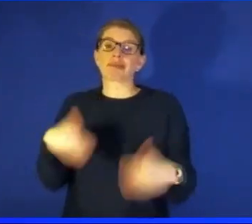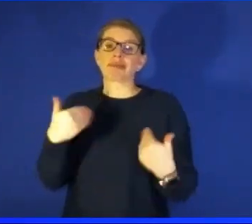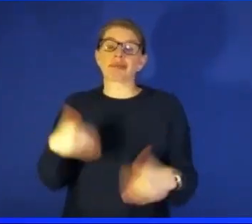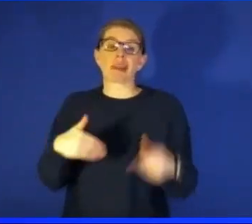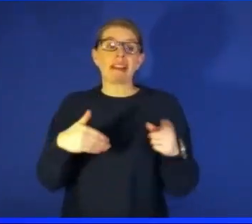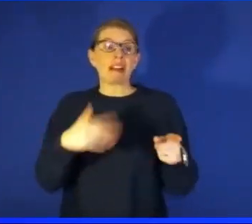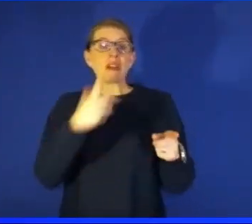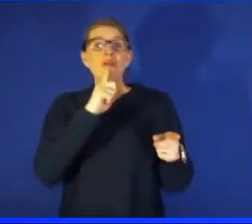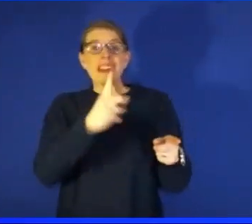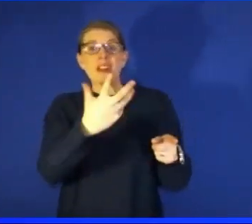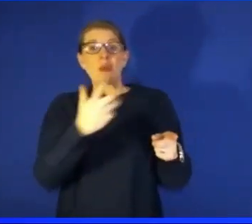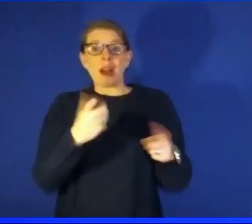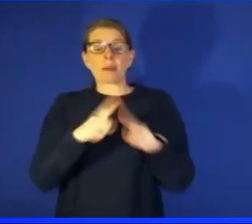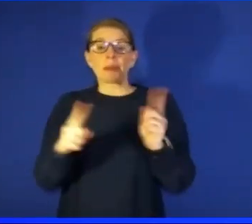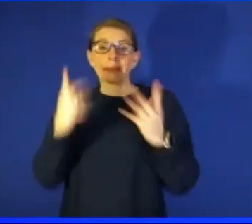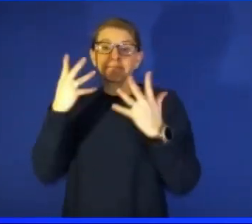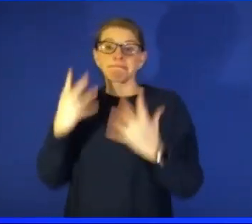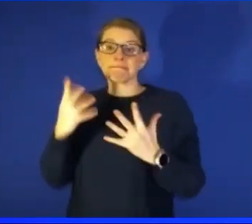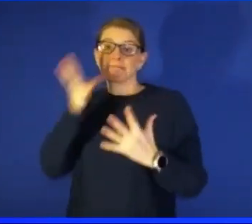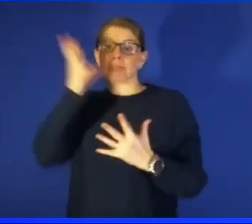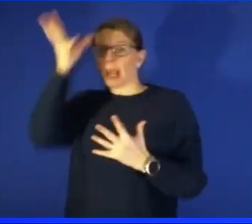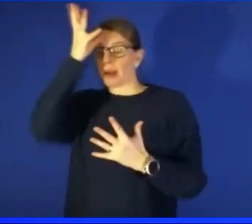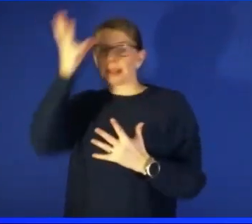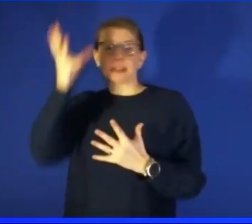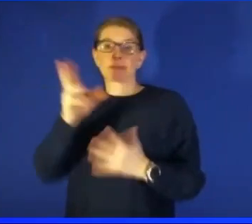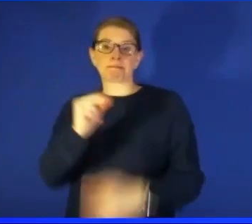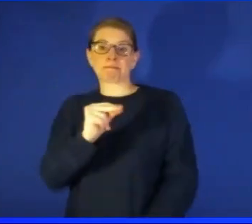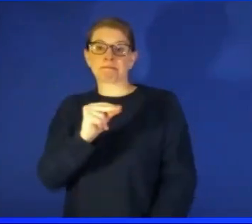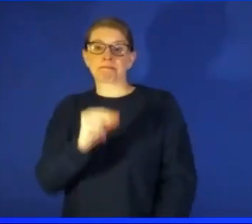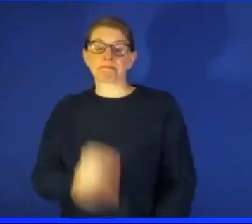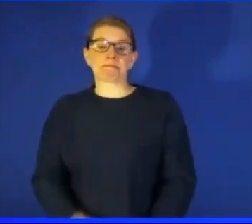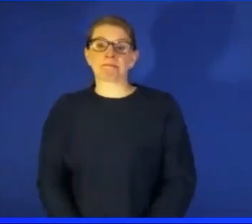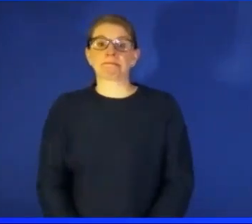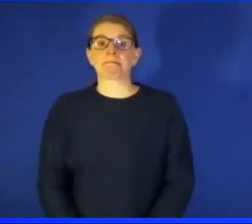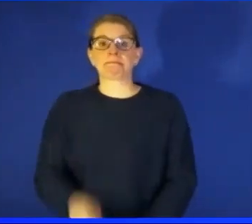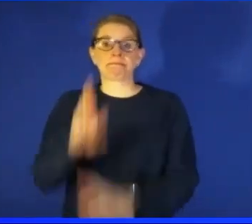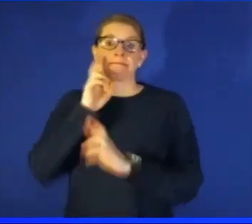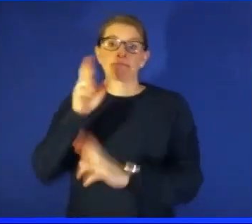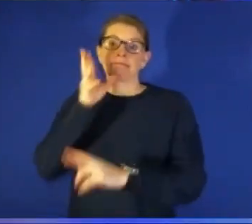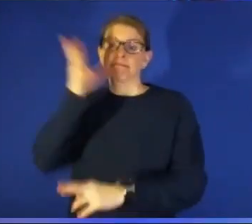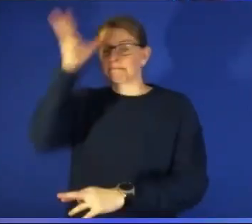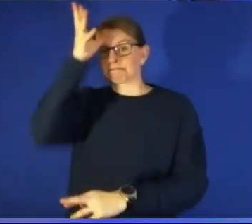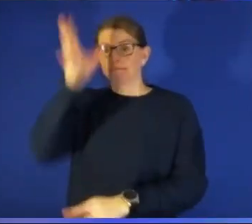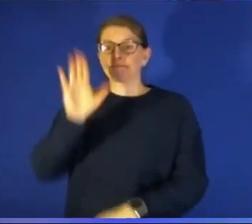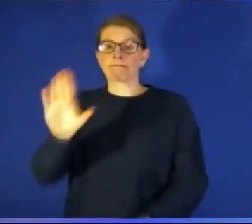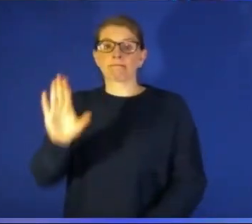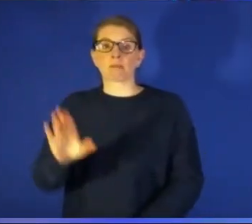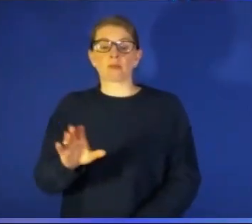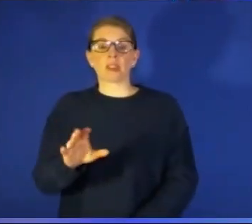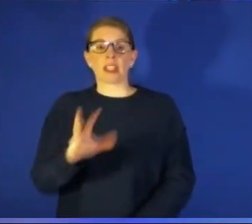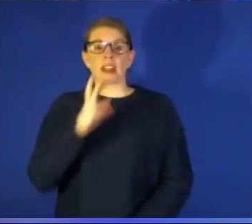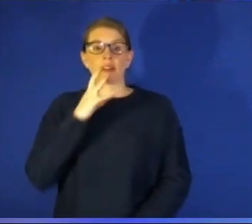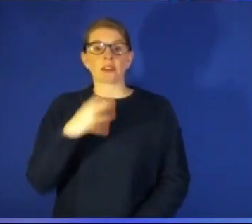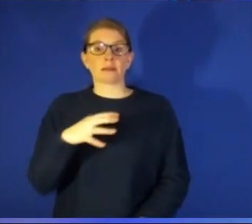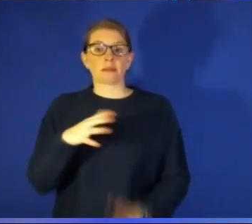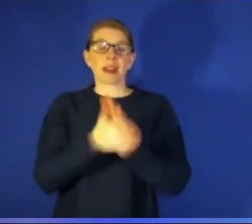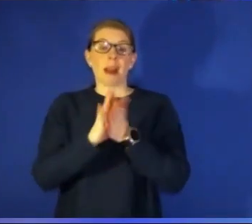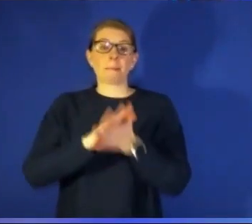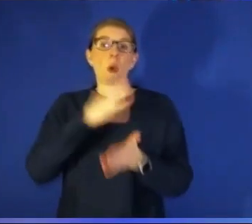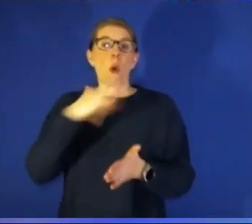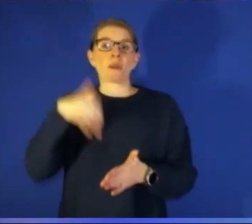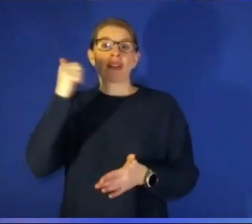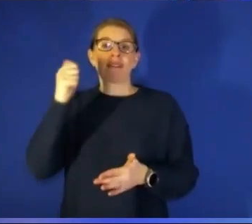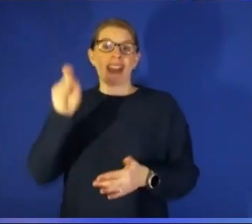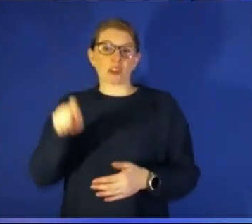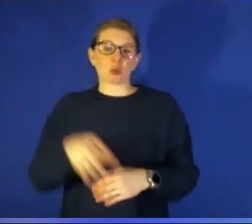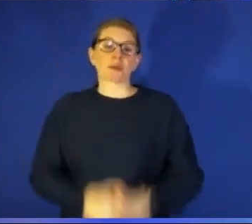it. But unfortunately, we have to respect the parents' consent. They have to age out of the denial. We're going to go ahead and